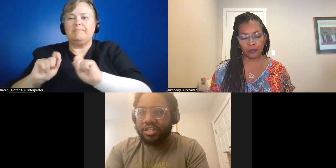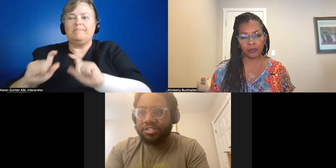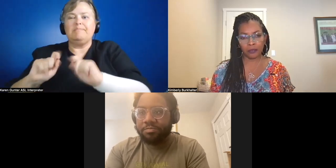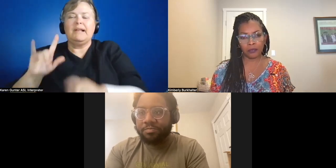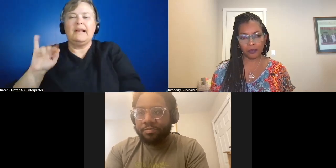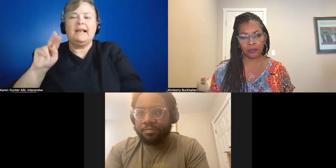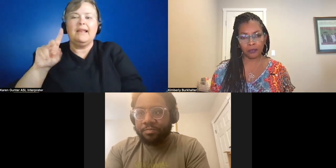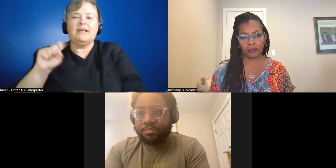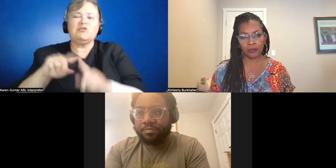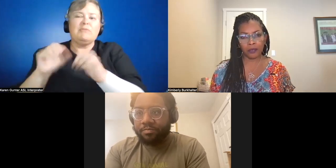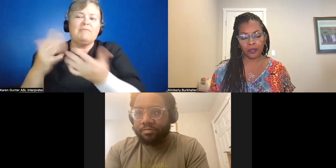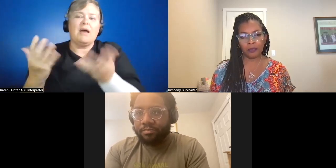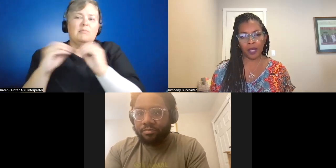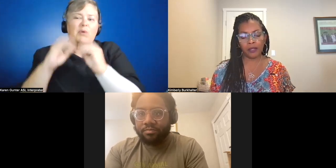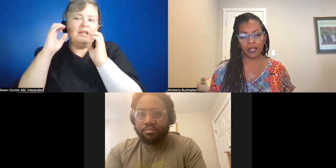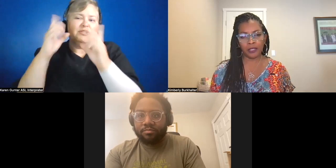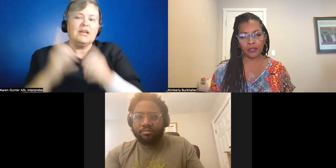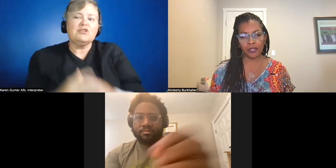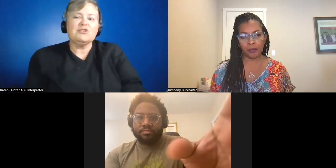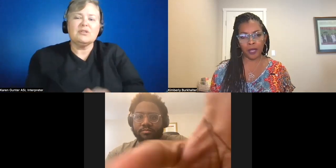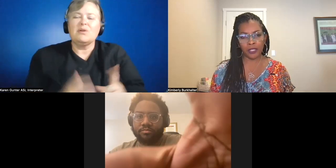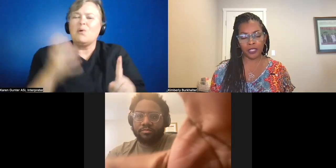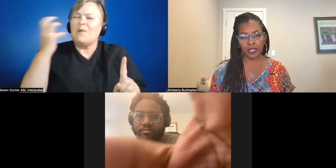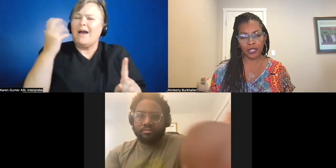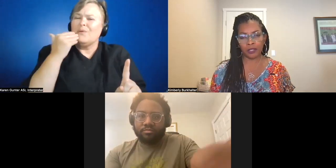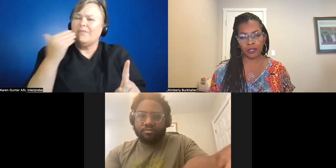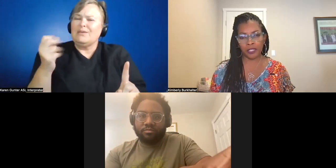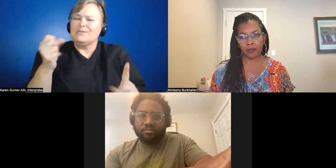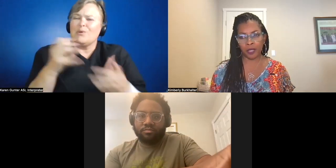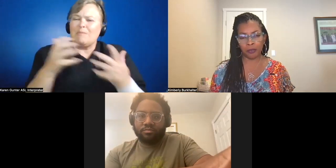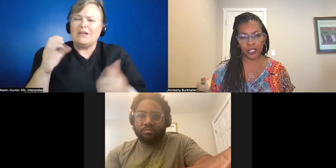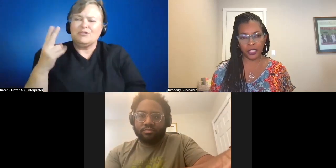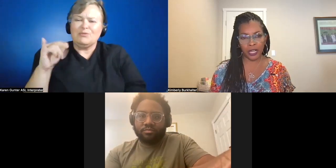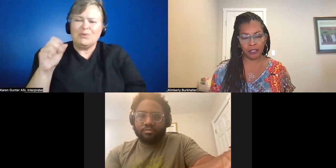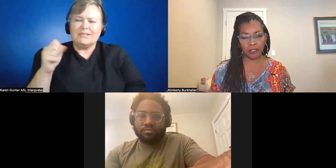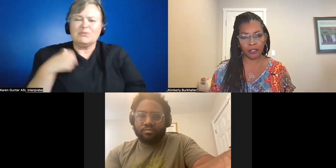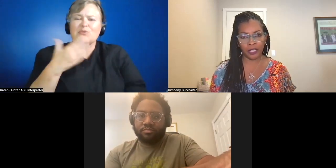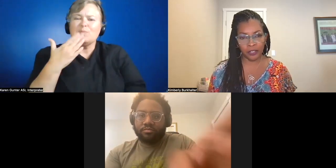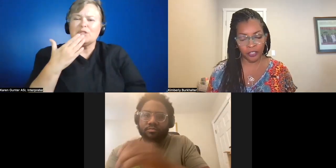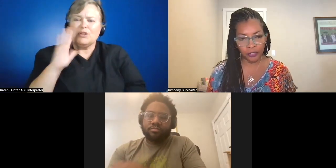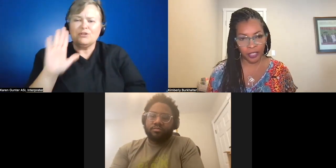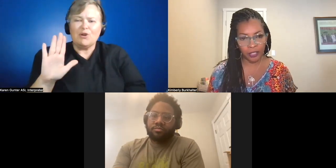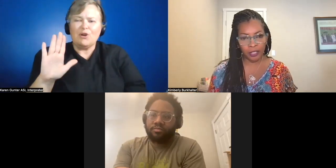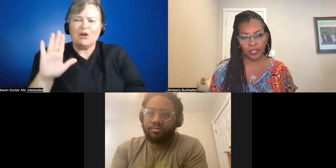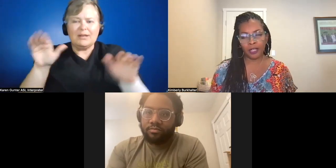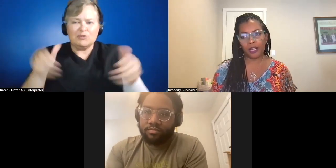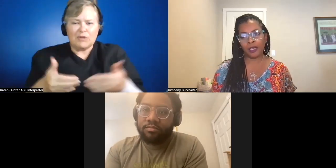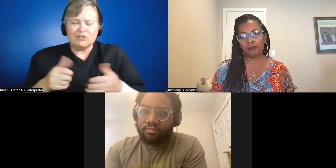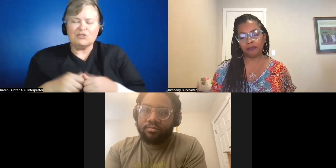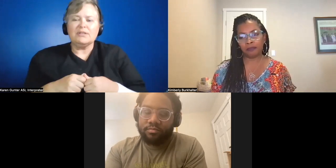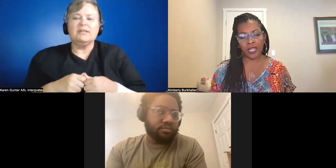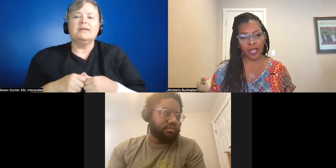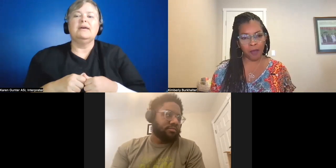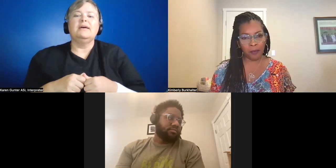some education. Wow, thank you so much, Chris. We appreciate your introductory.